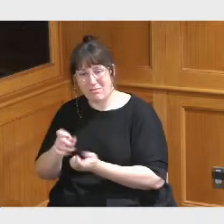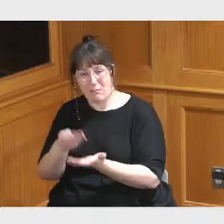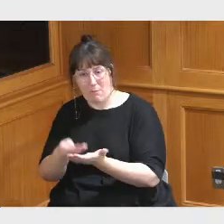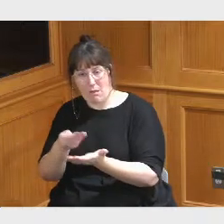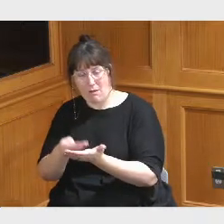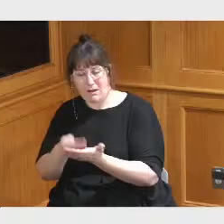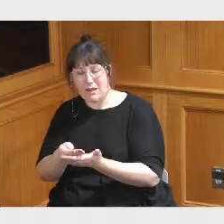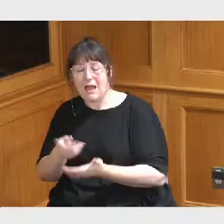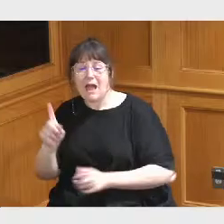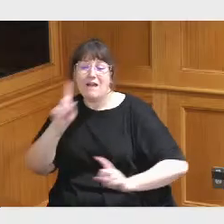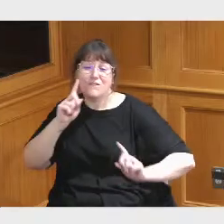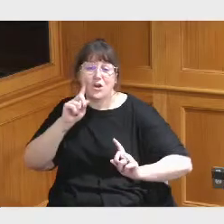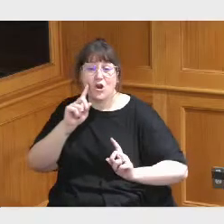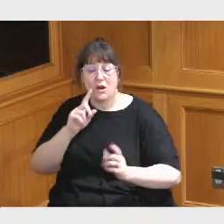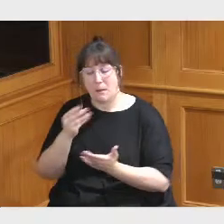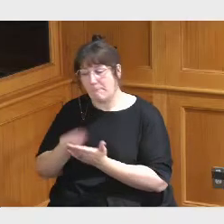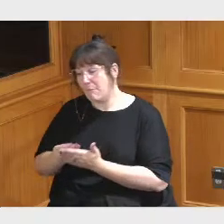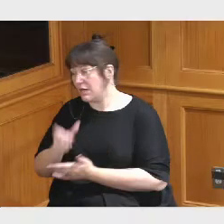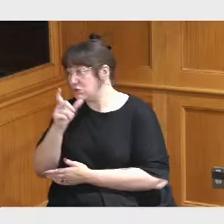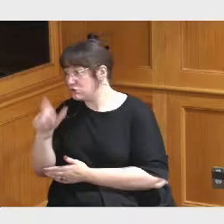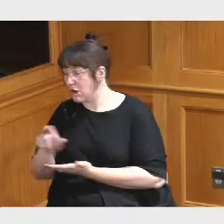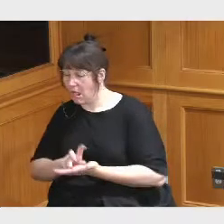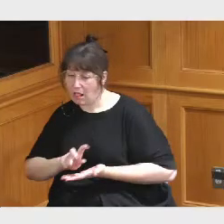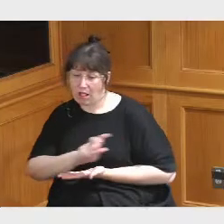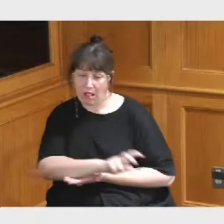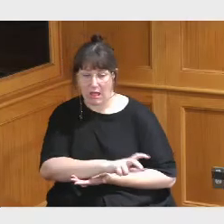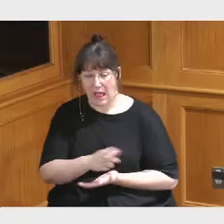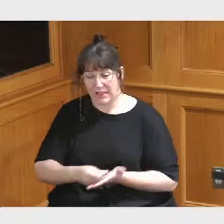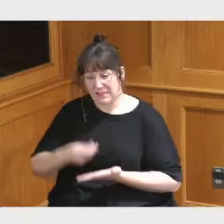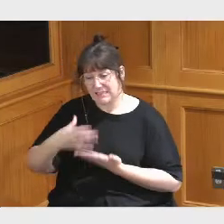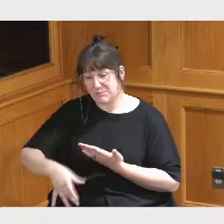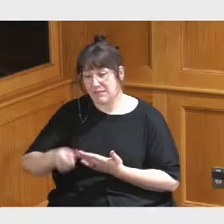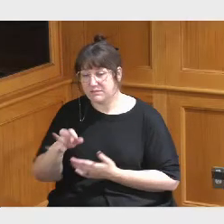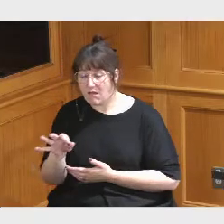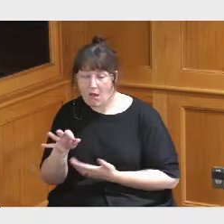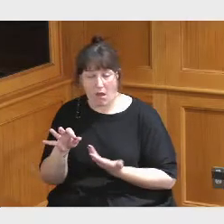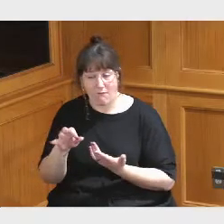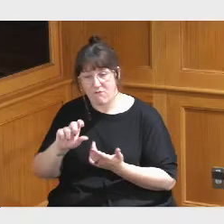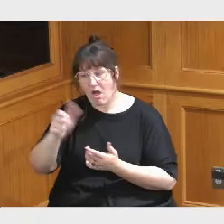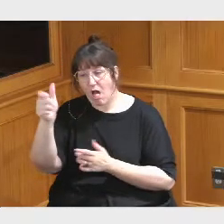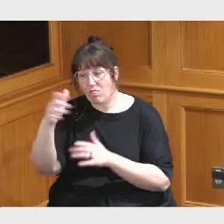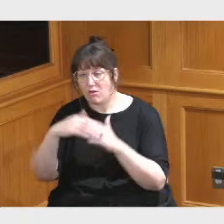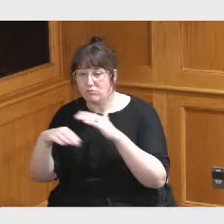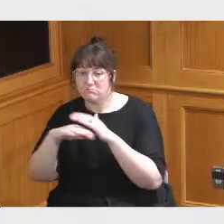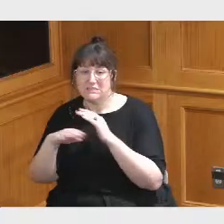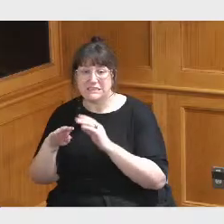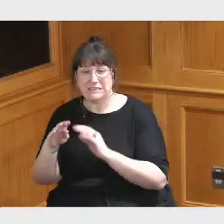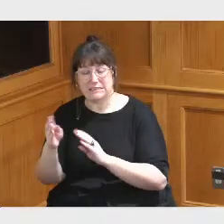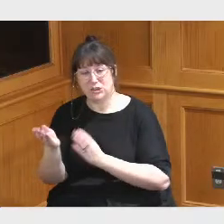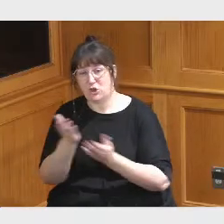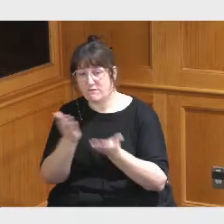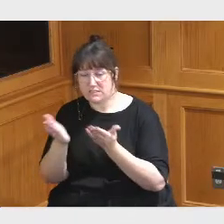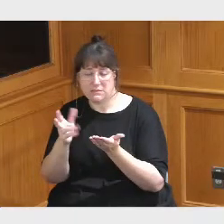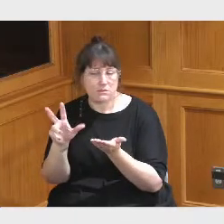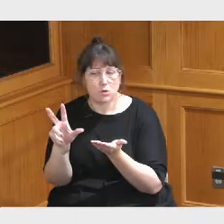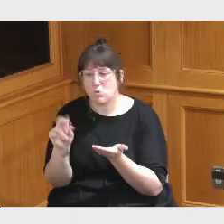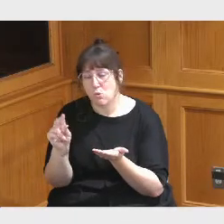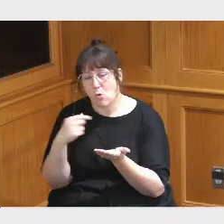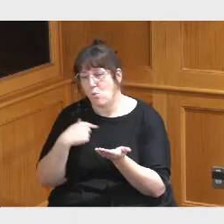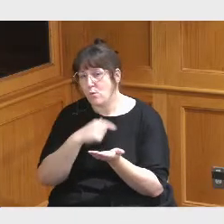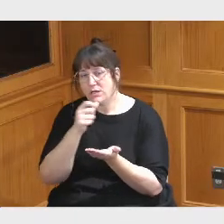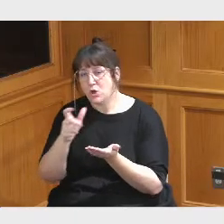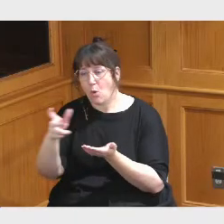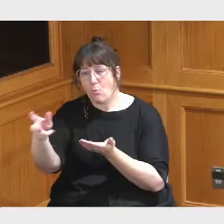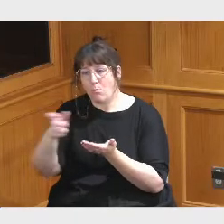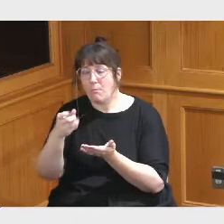comments that money shouldn't go to the stadiums at the expense of other basic services, and that the stadiums